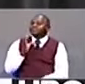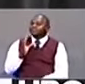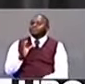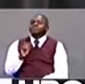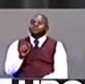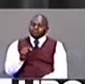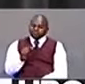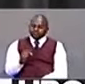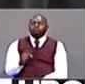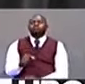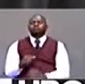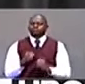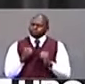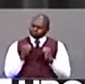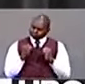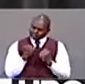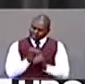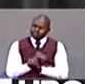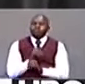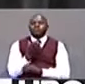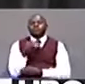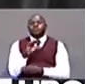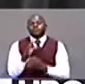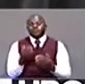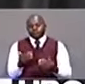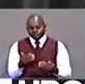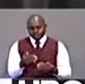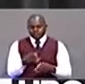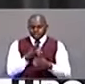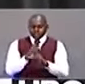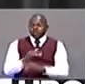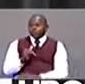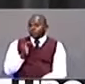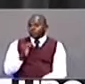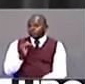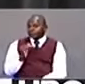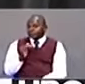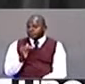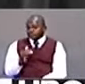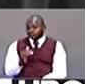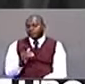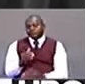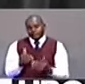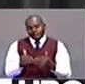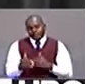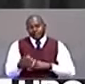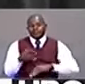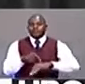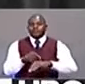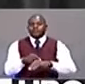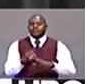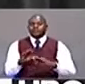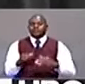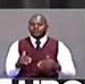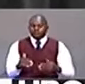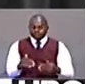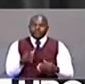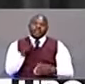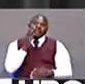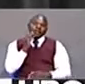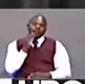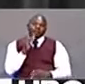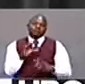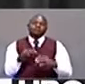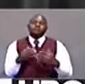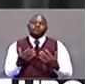Lwanga stood for. Right Honorable Speaker, at a time when we experienced